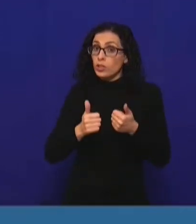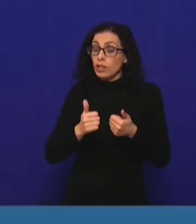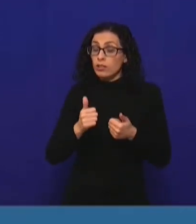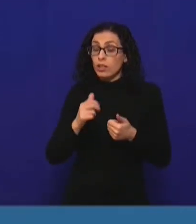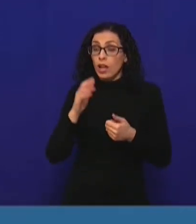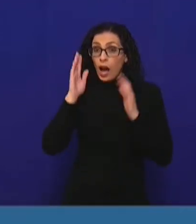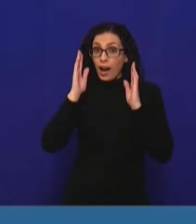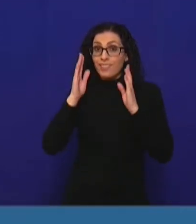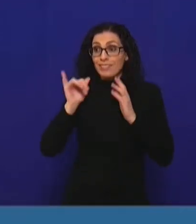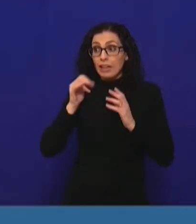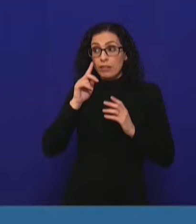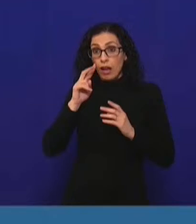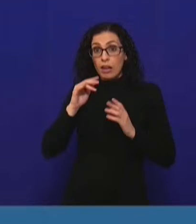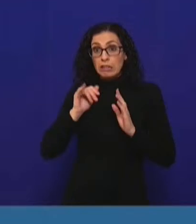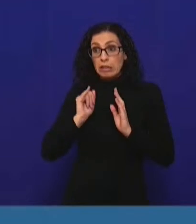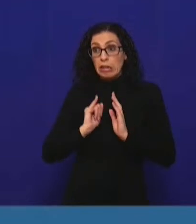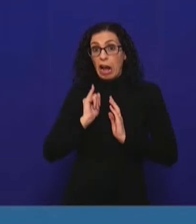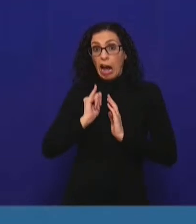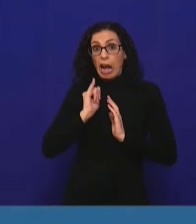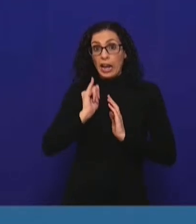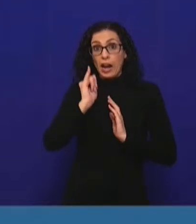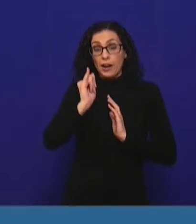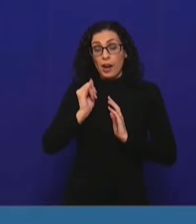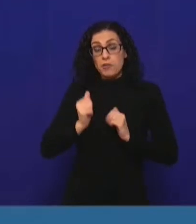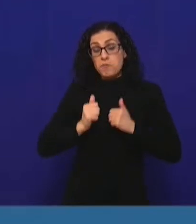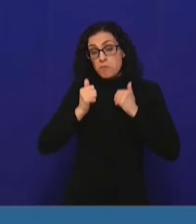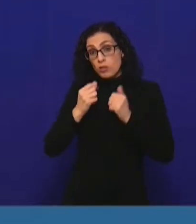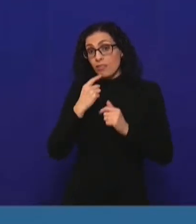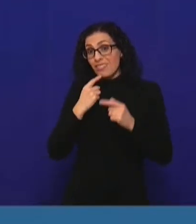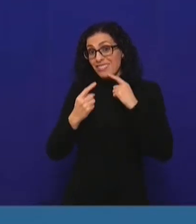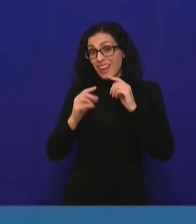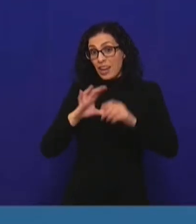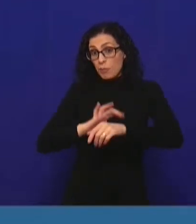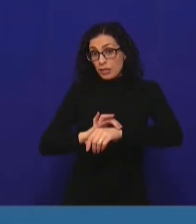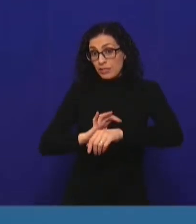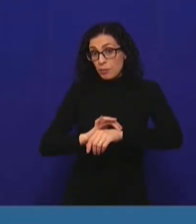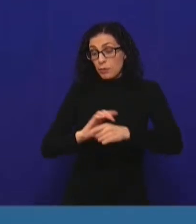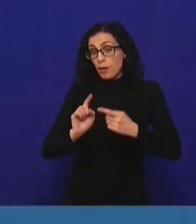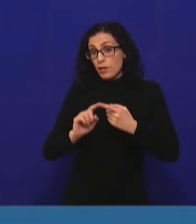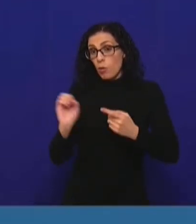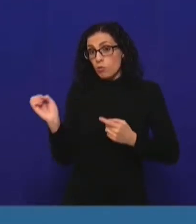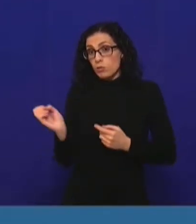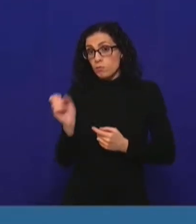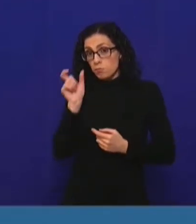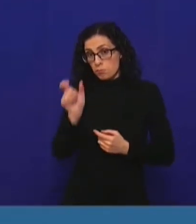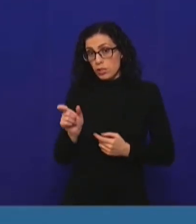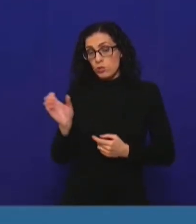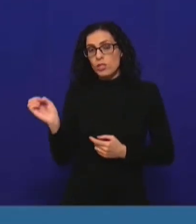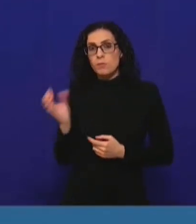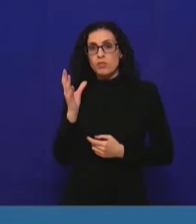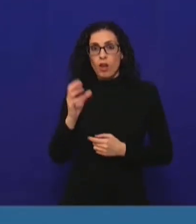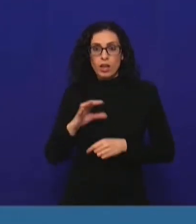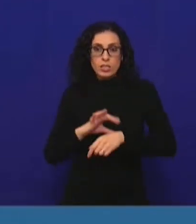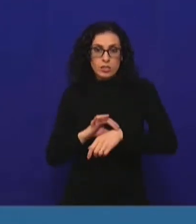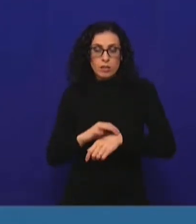jaggravaw, dejjem importanti ħafna li huma jkellmu lit-tabib tagħhom jew inkella l-ispeċjalista.